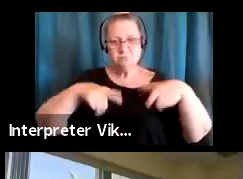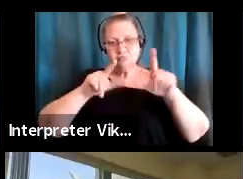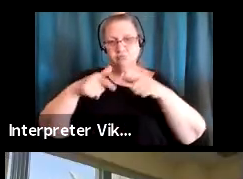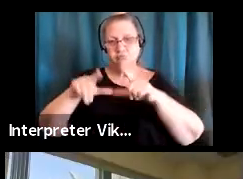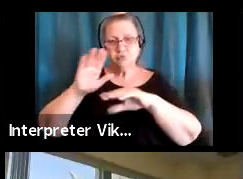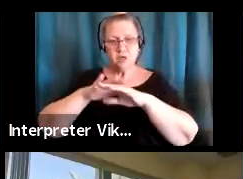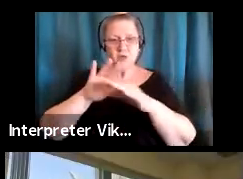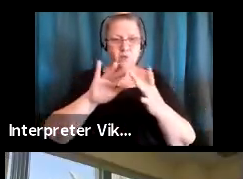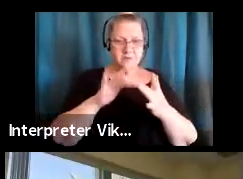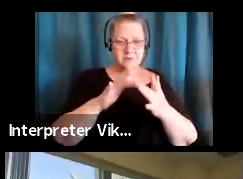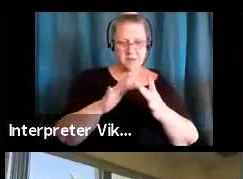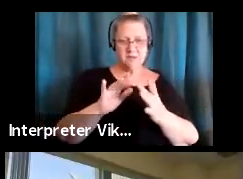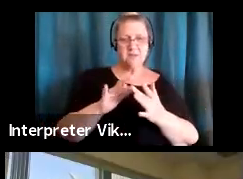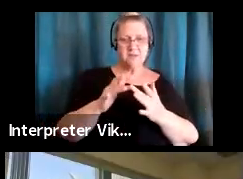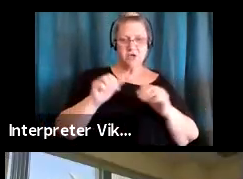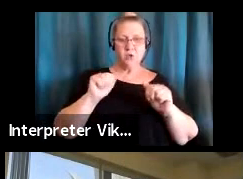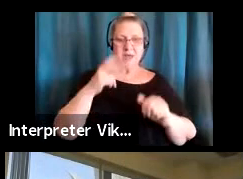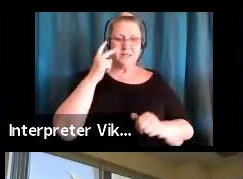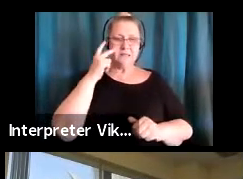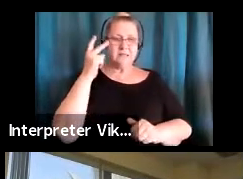strategies that have been